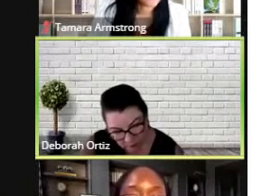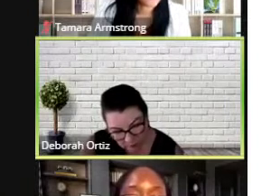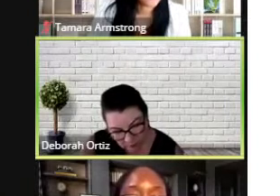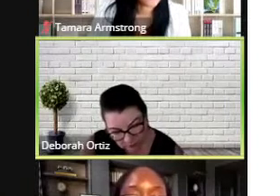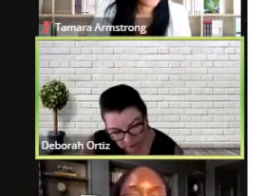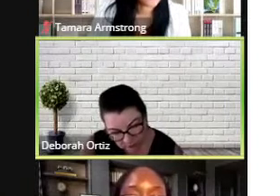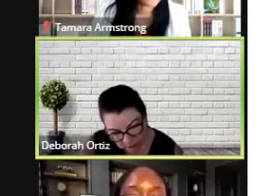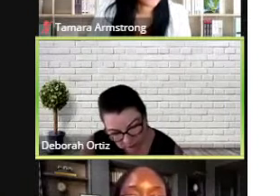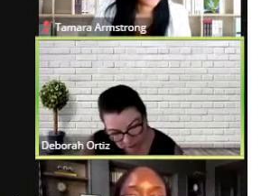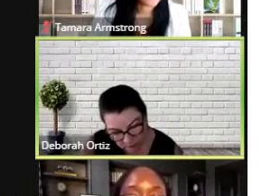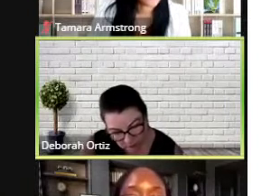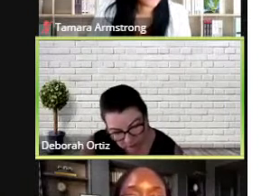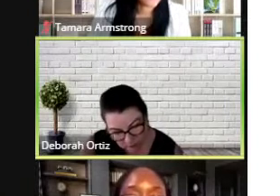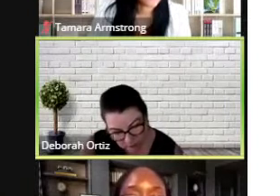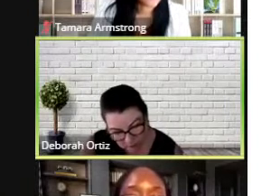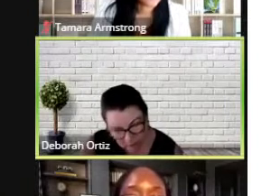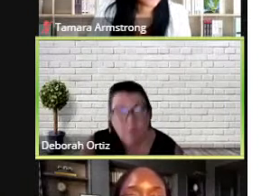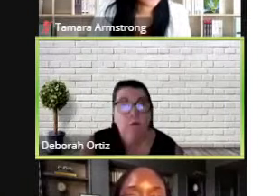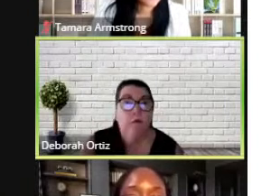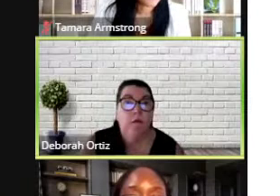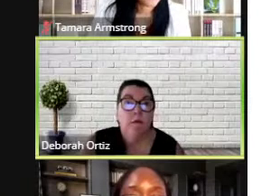Courtney.